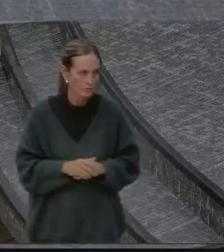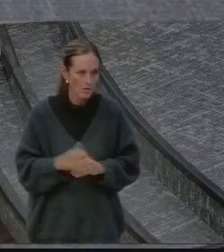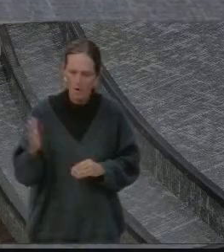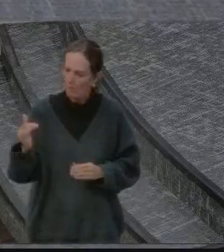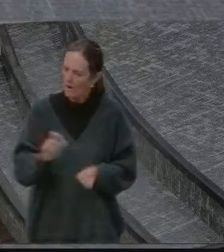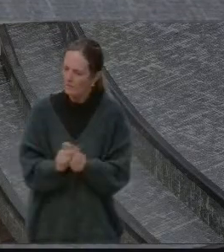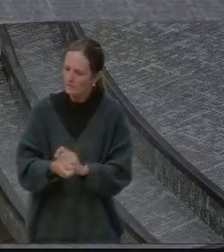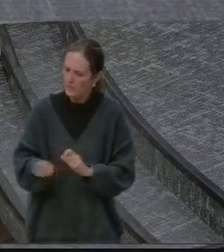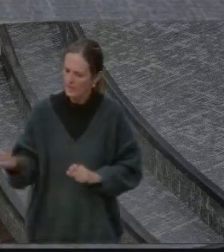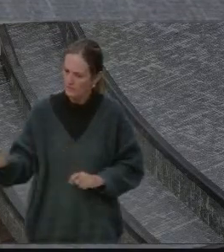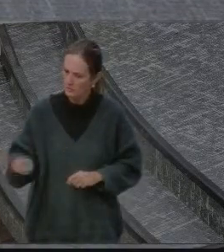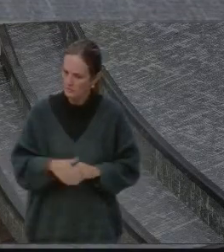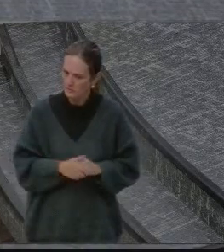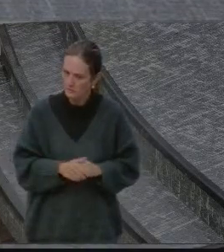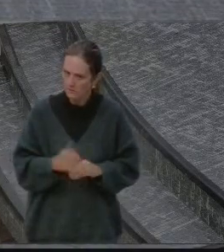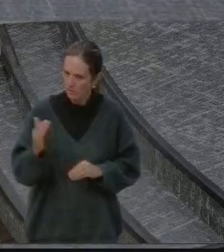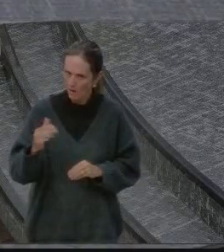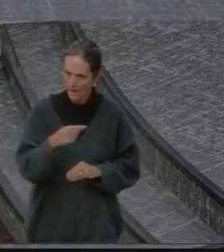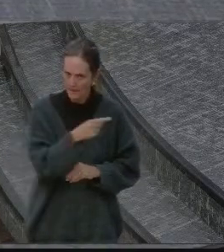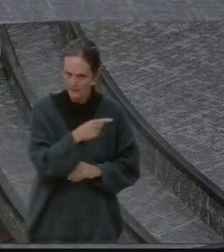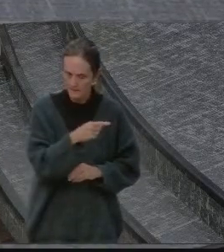switch, and how is this different?